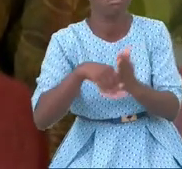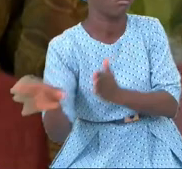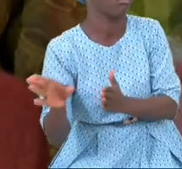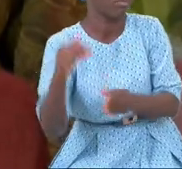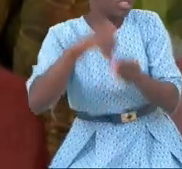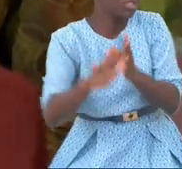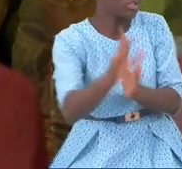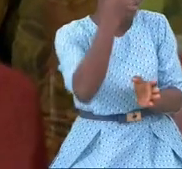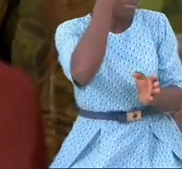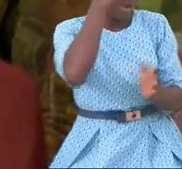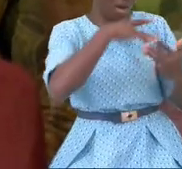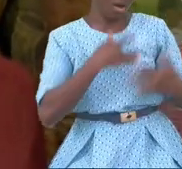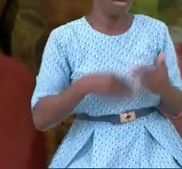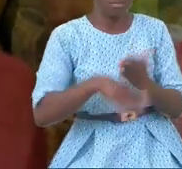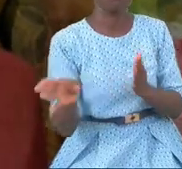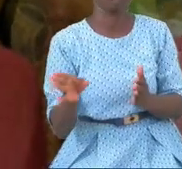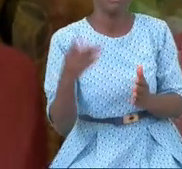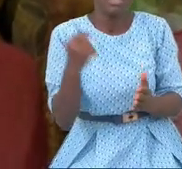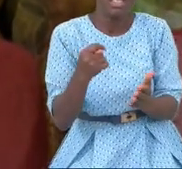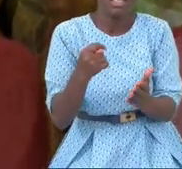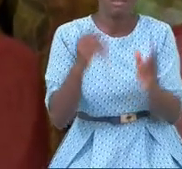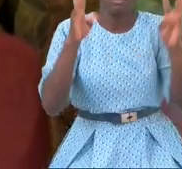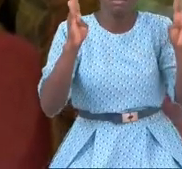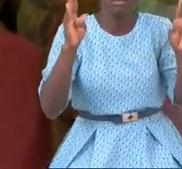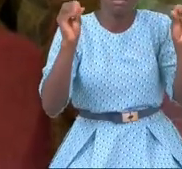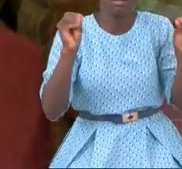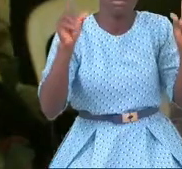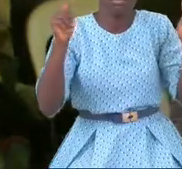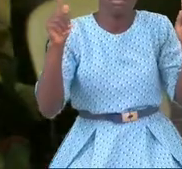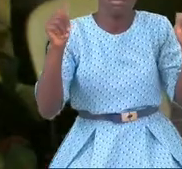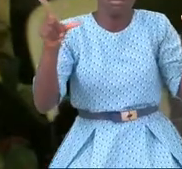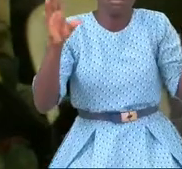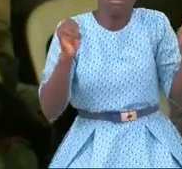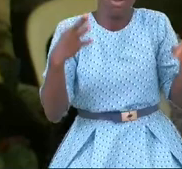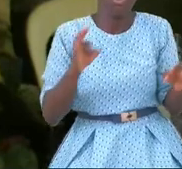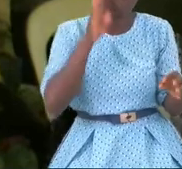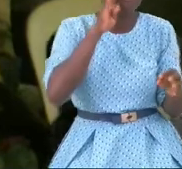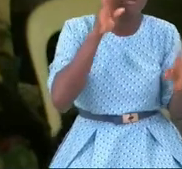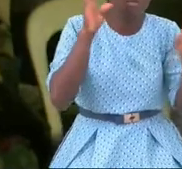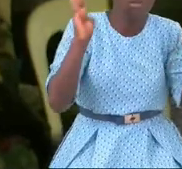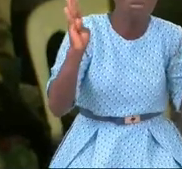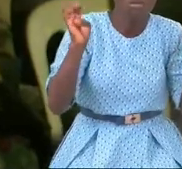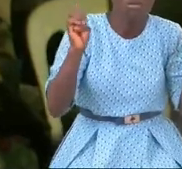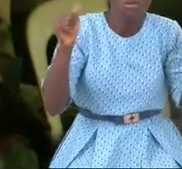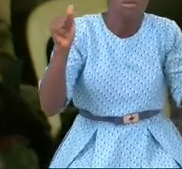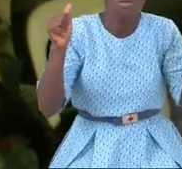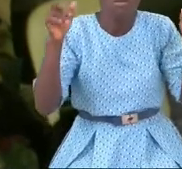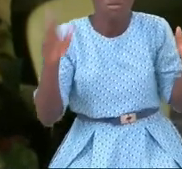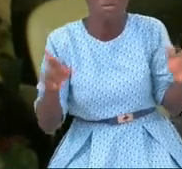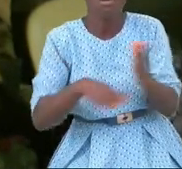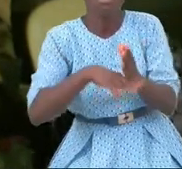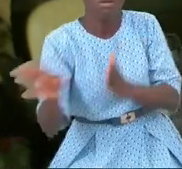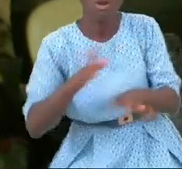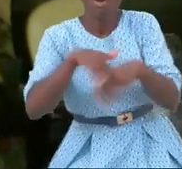away. Everything that showed the identifying mark of the sinner, you throw that